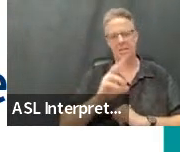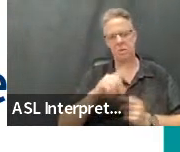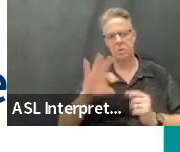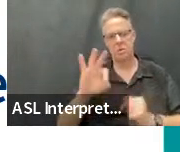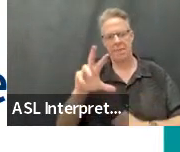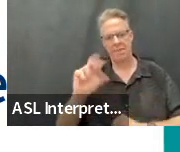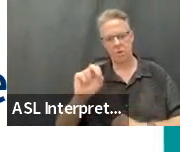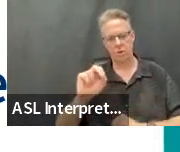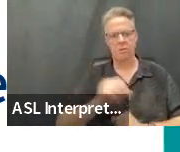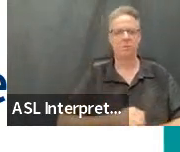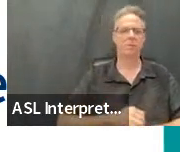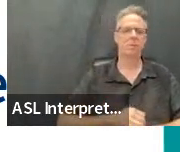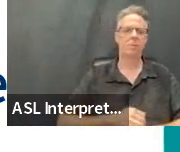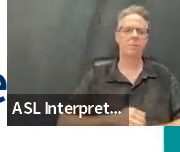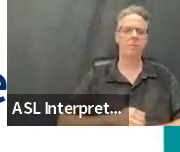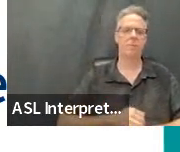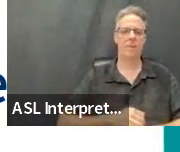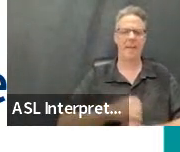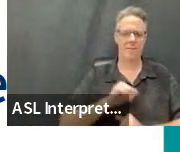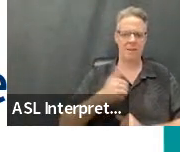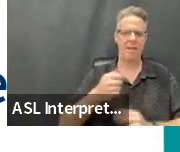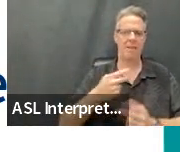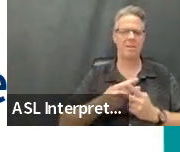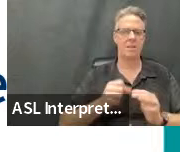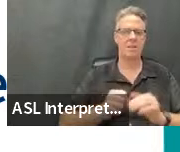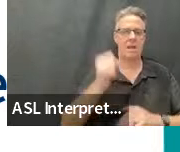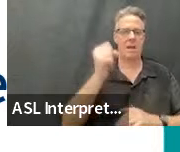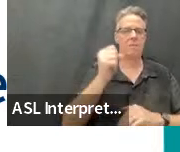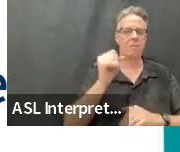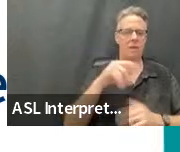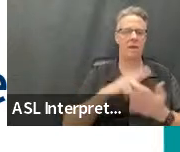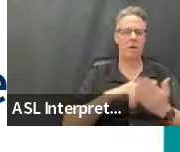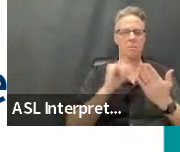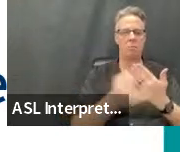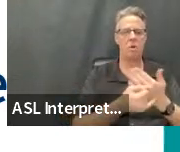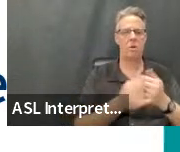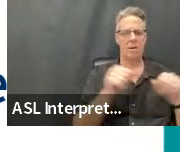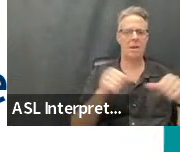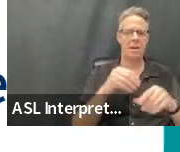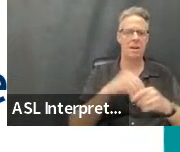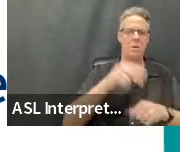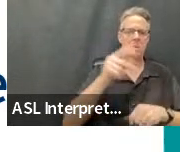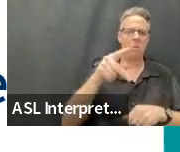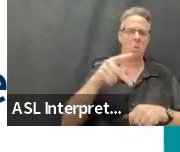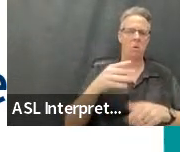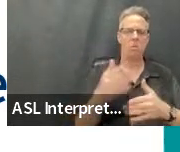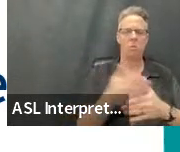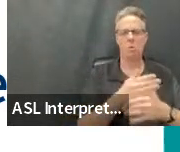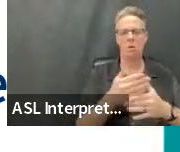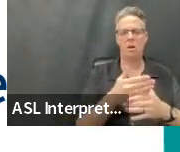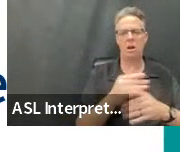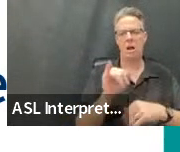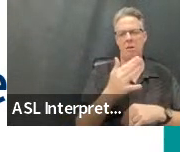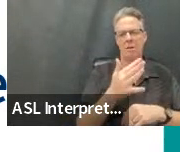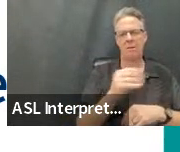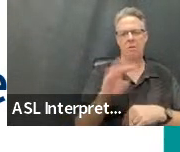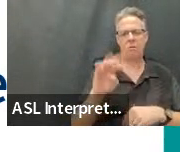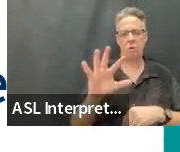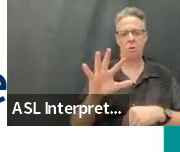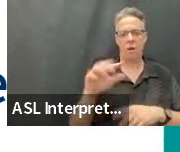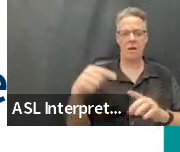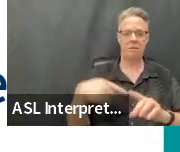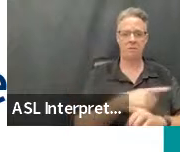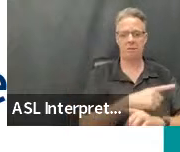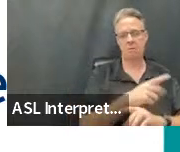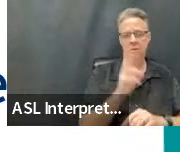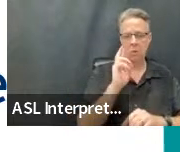9:30 a.m. We also have a bottleneck south of the project area in Portland, kind of between the I-5, I-405 Rose Quarter